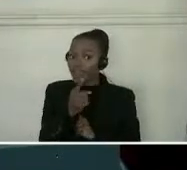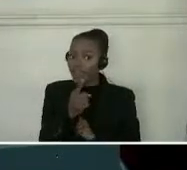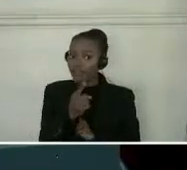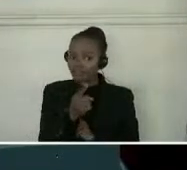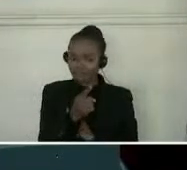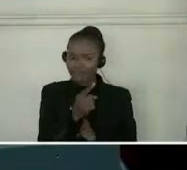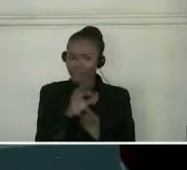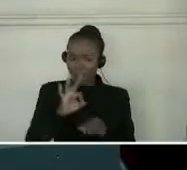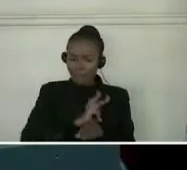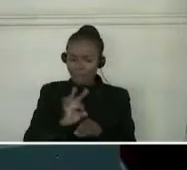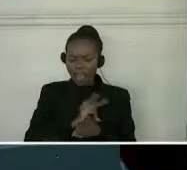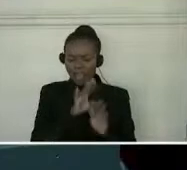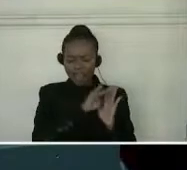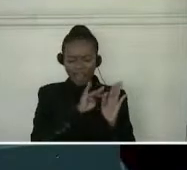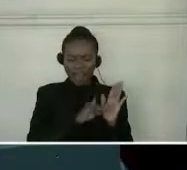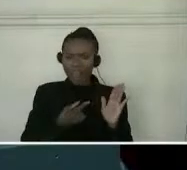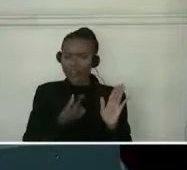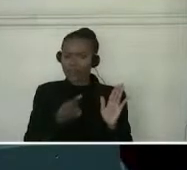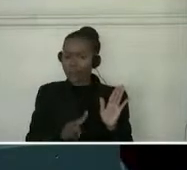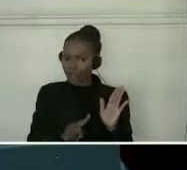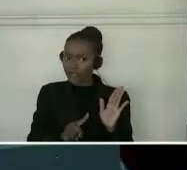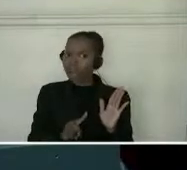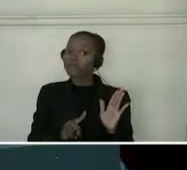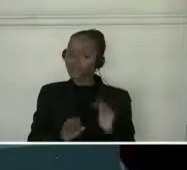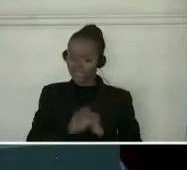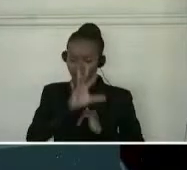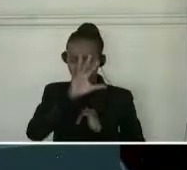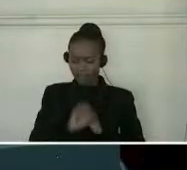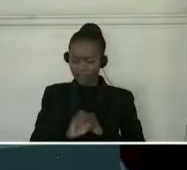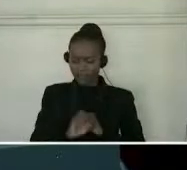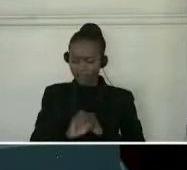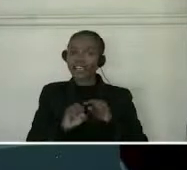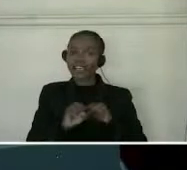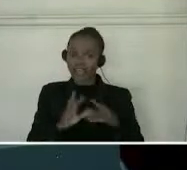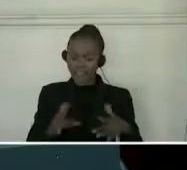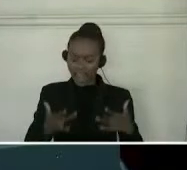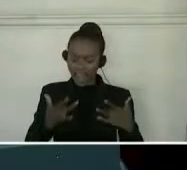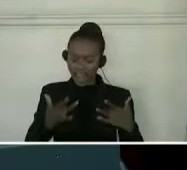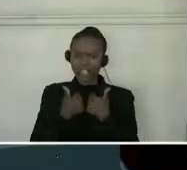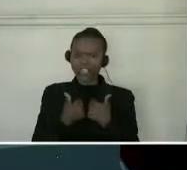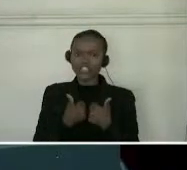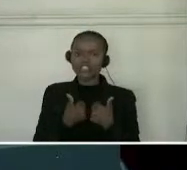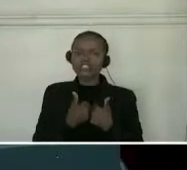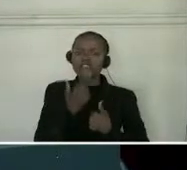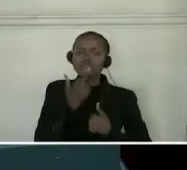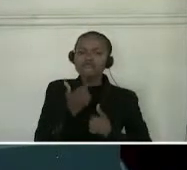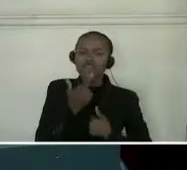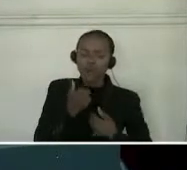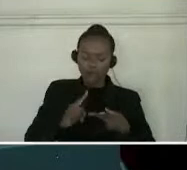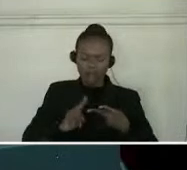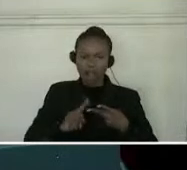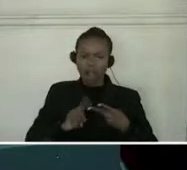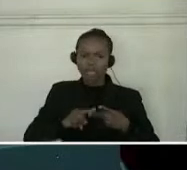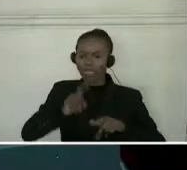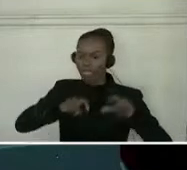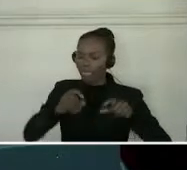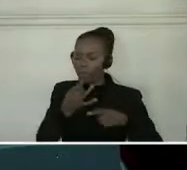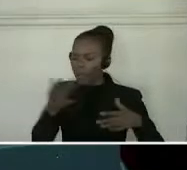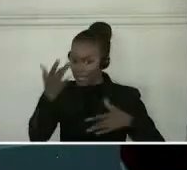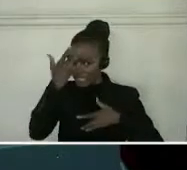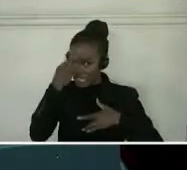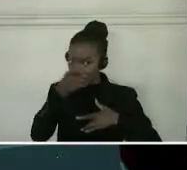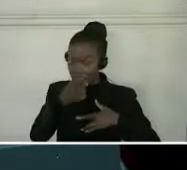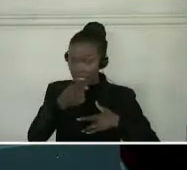african lifestyle challenges including obesity diabetes and other non-communicable diseases